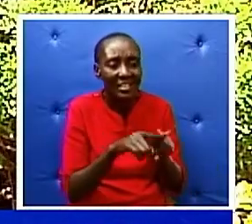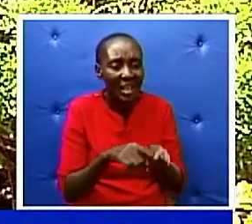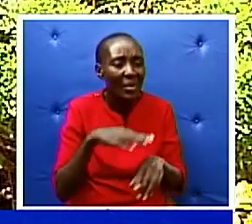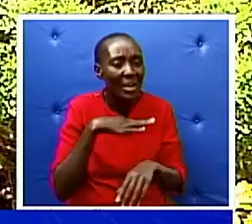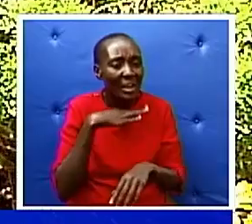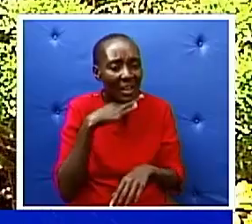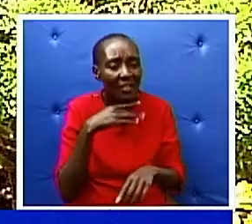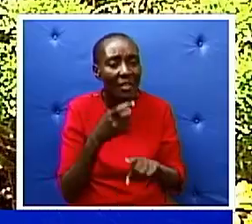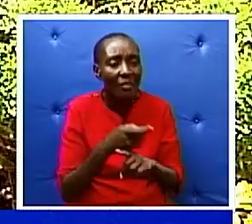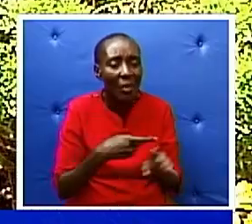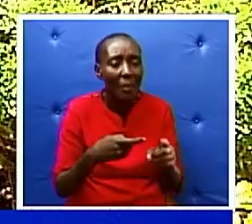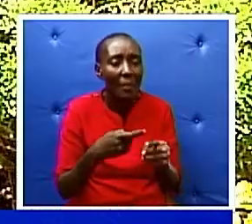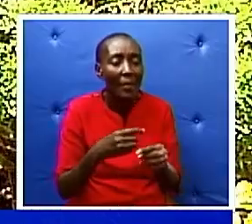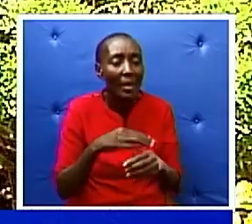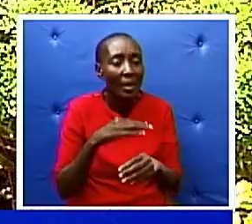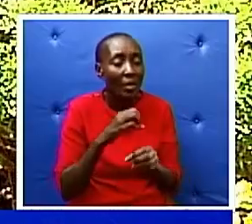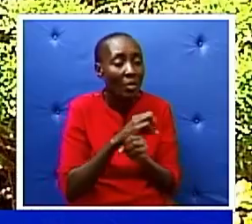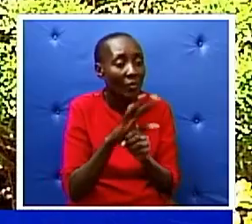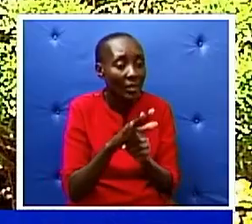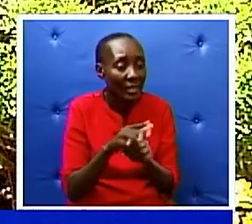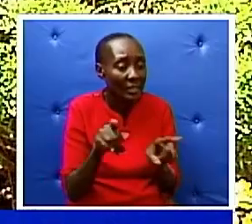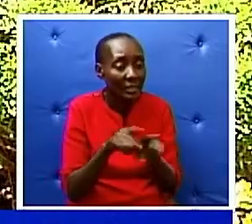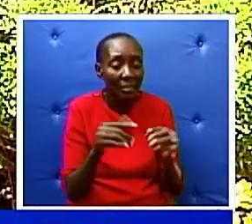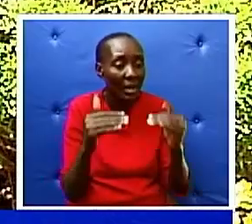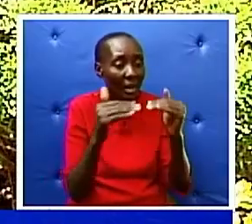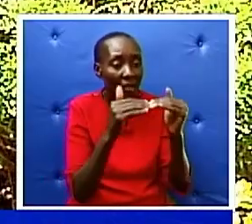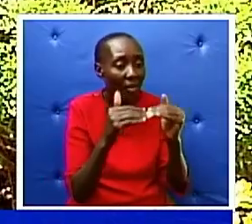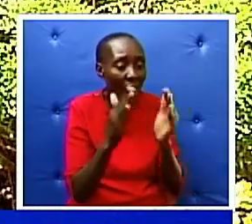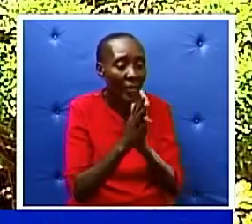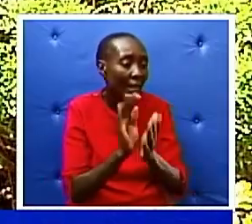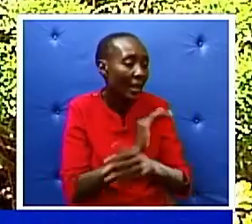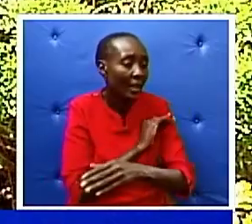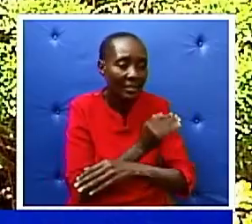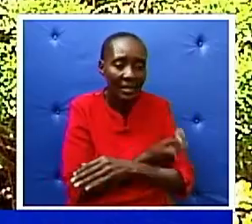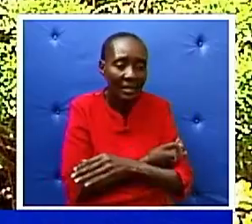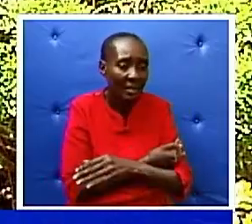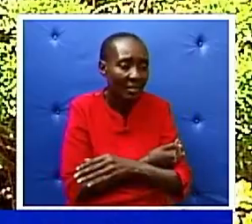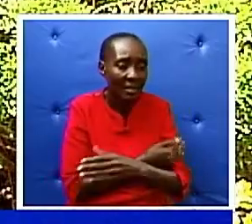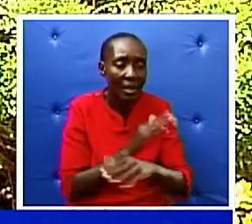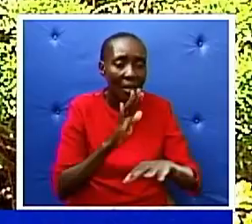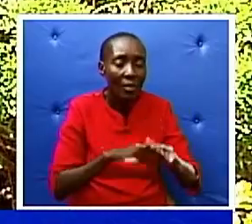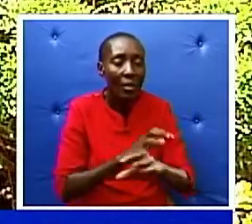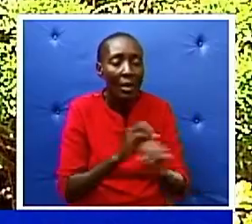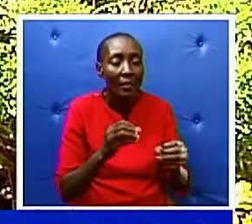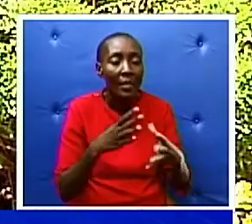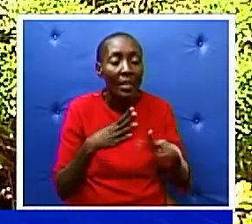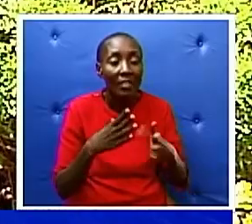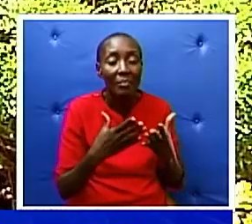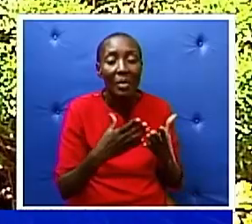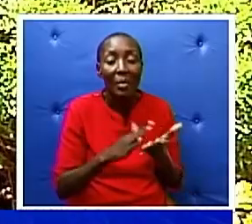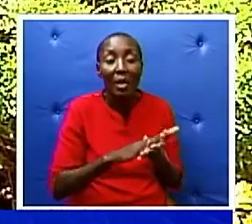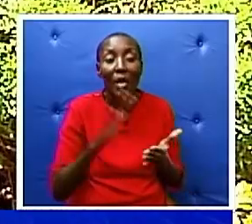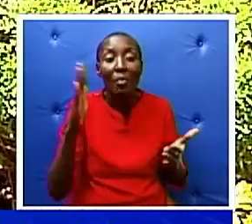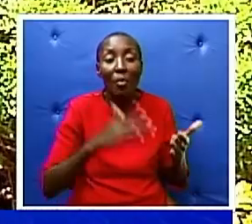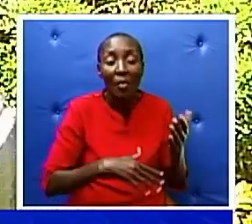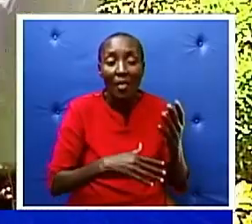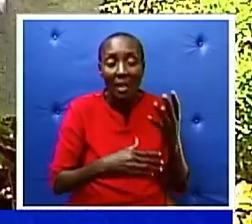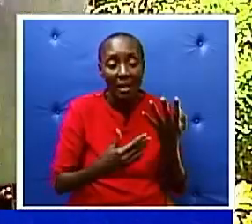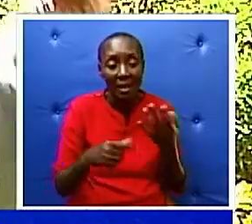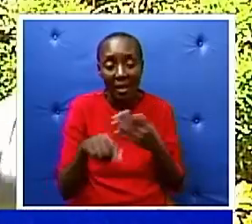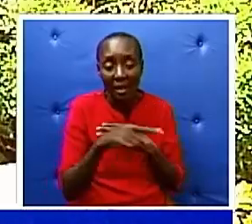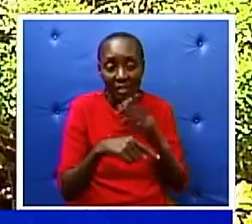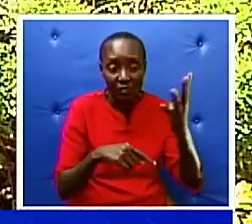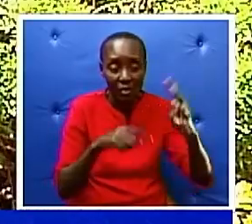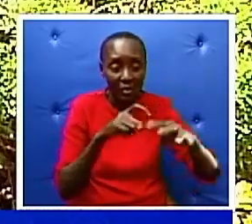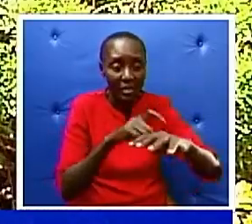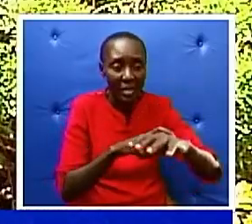COVID, which should not be the case. Okay. We should be, if people are times four of us, the people dying in Kenya should not be the